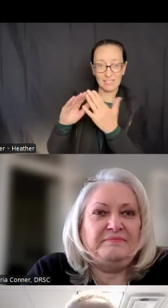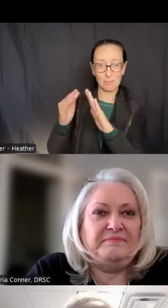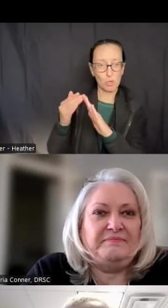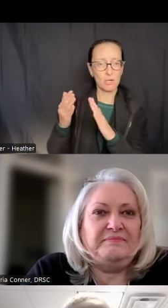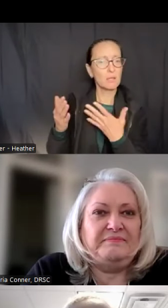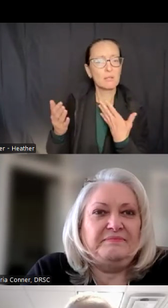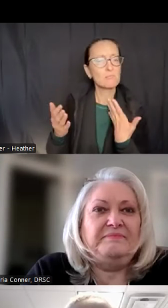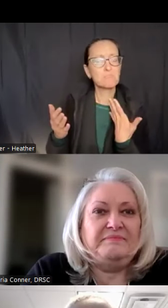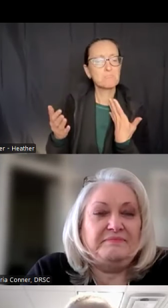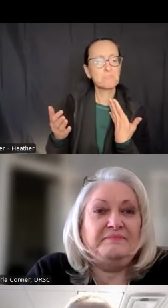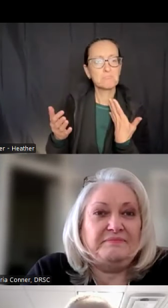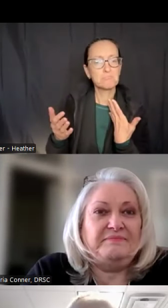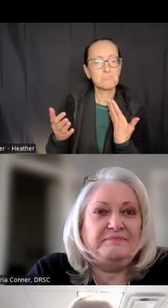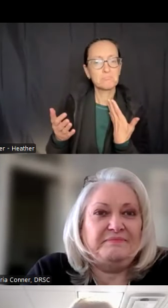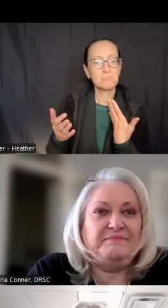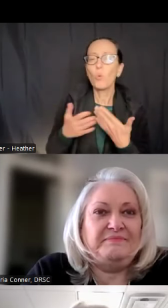makes